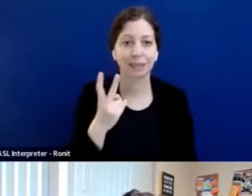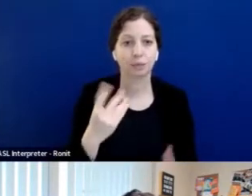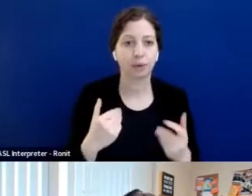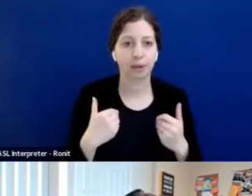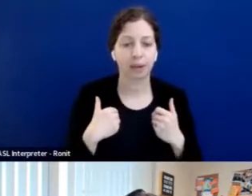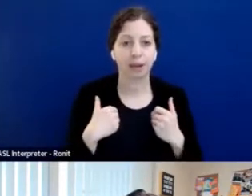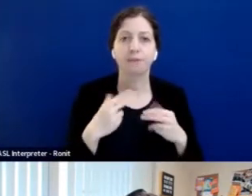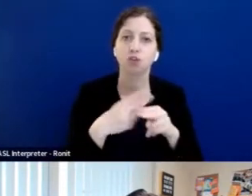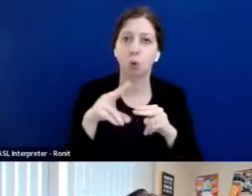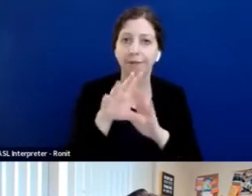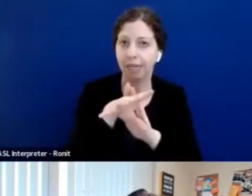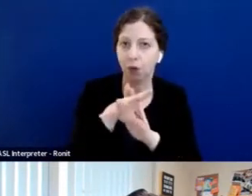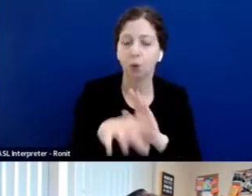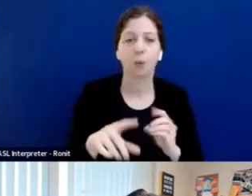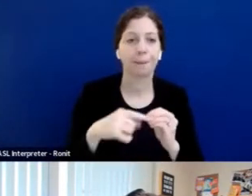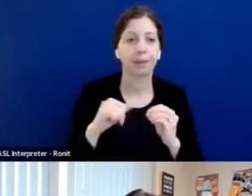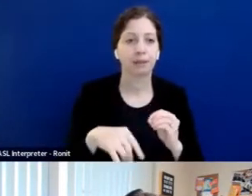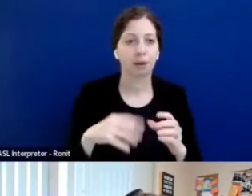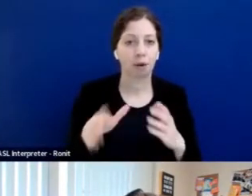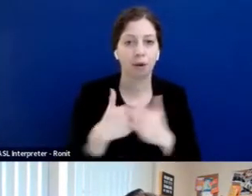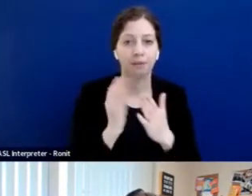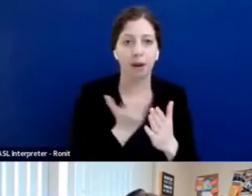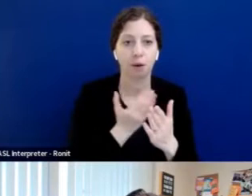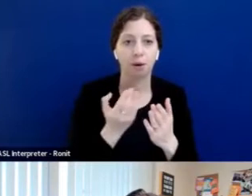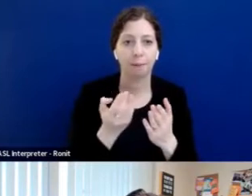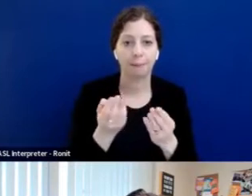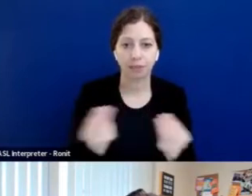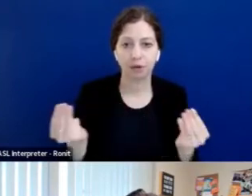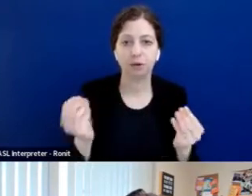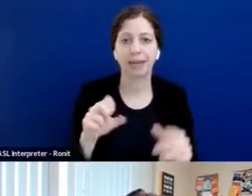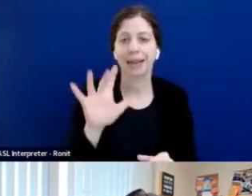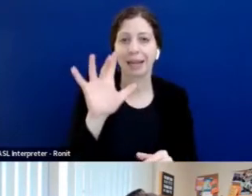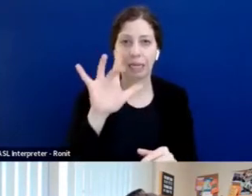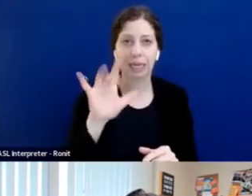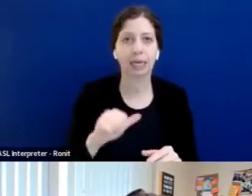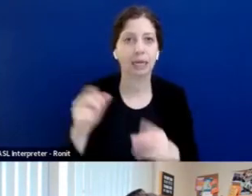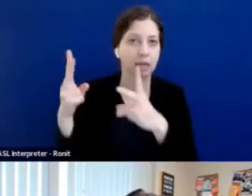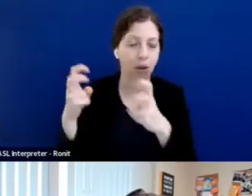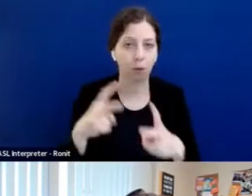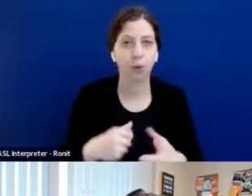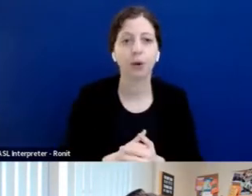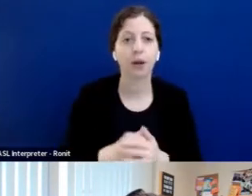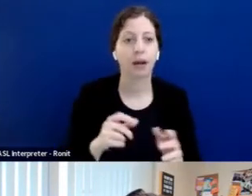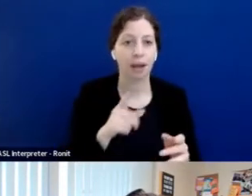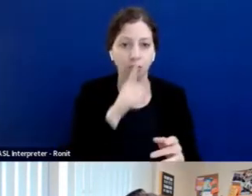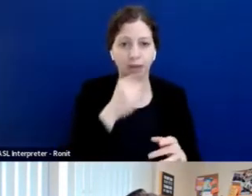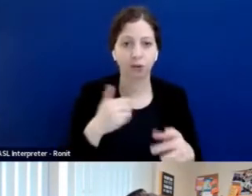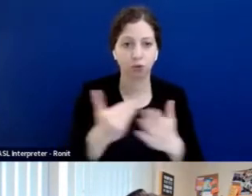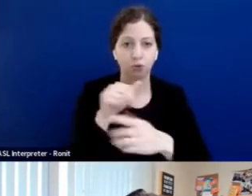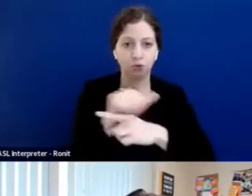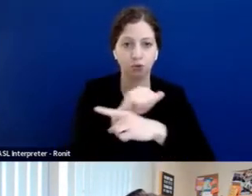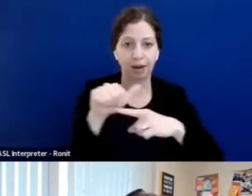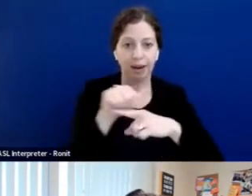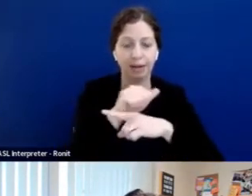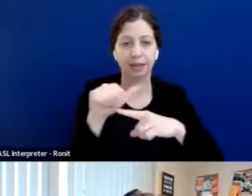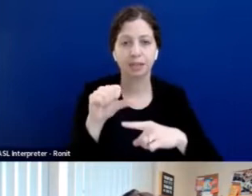a short video about it. We have all of our materials that are here. You can just click on and download. We actually have a new training series, a